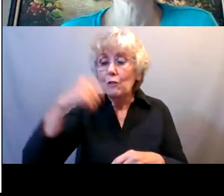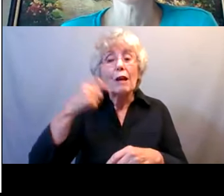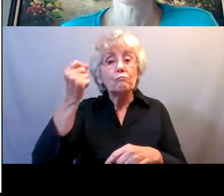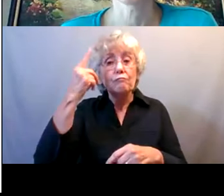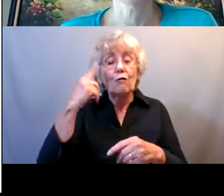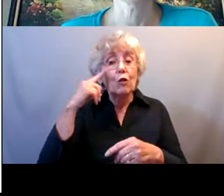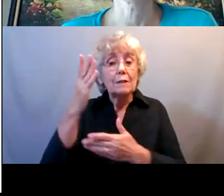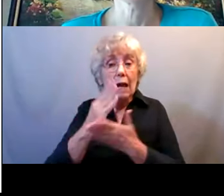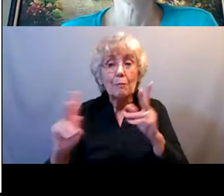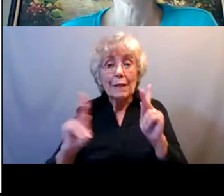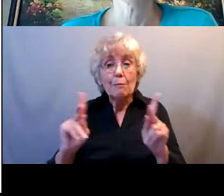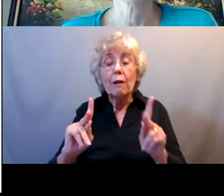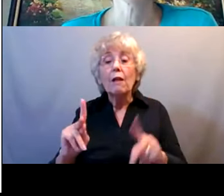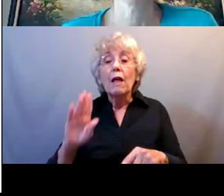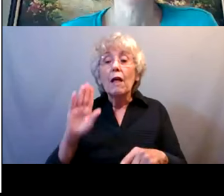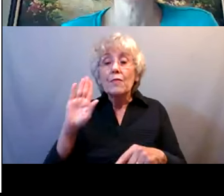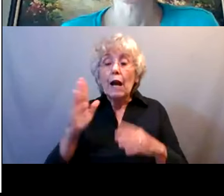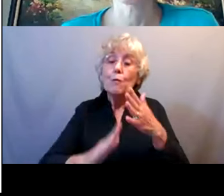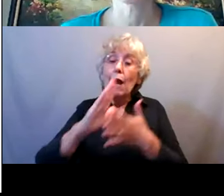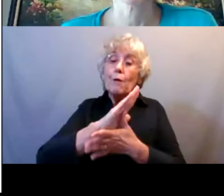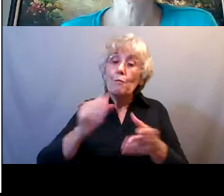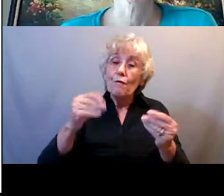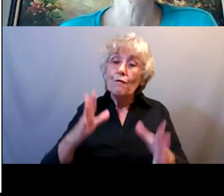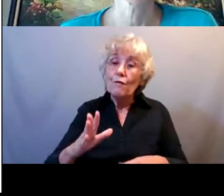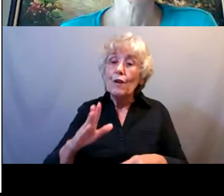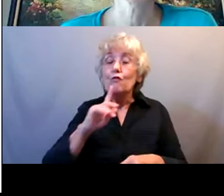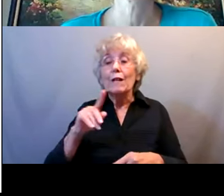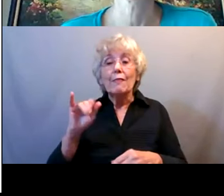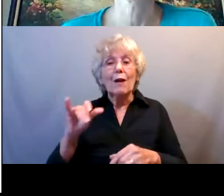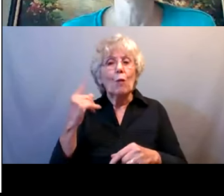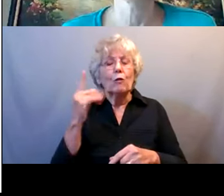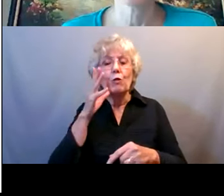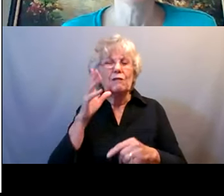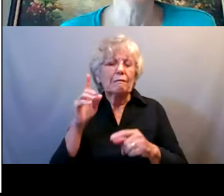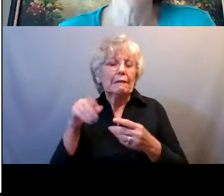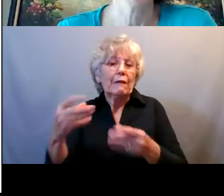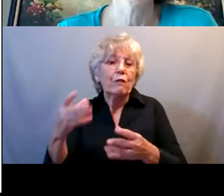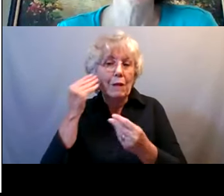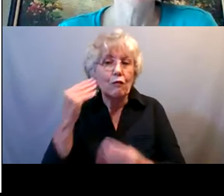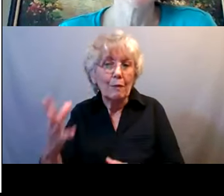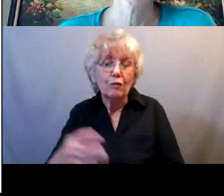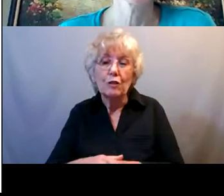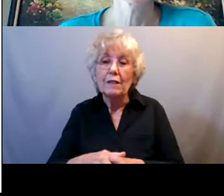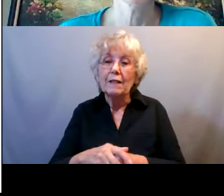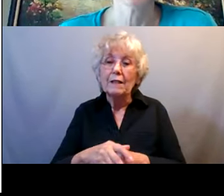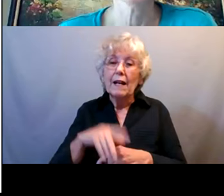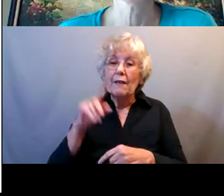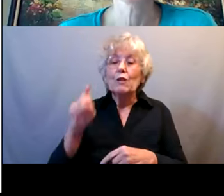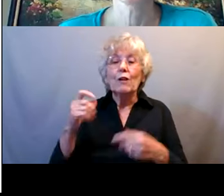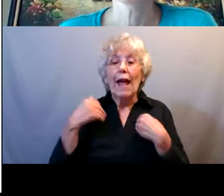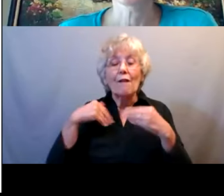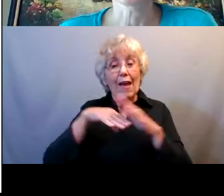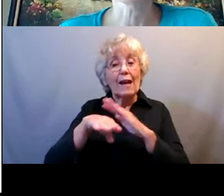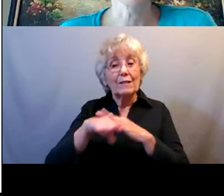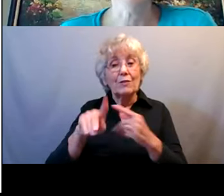their managed care or their primary provider is really a trusted source of information, and the more primary providers who have vaccines in their office,